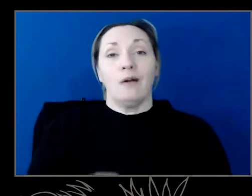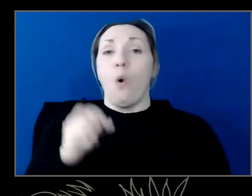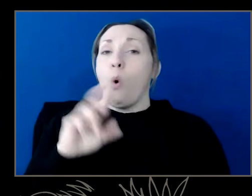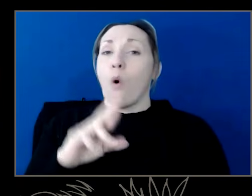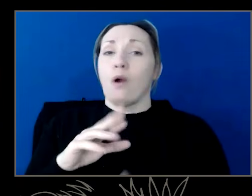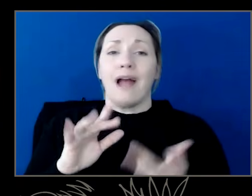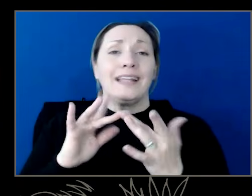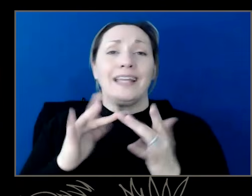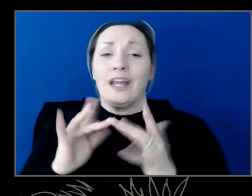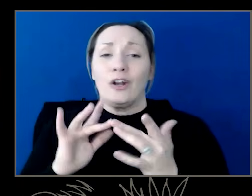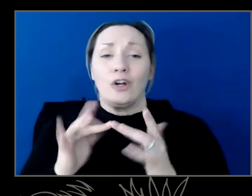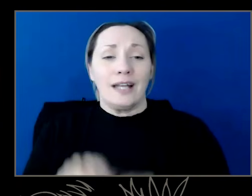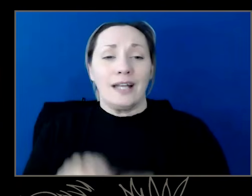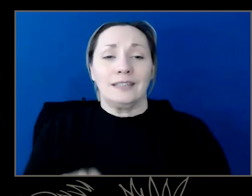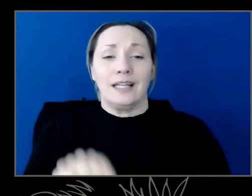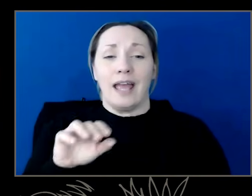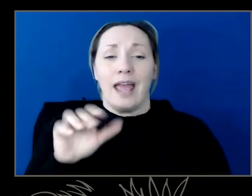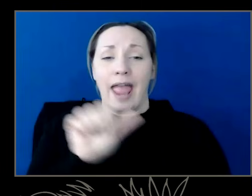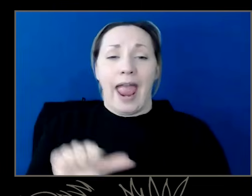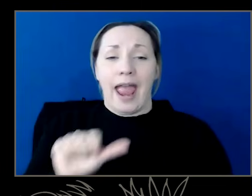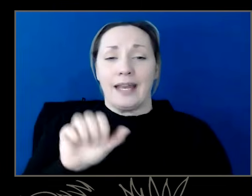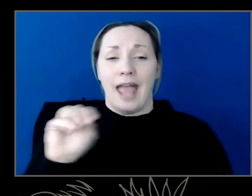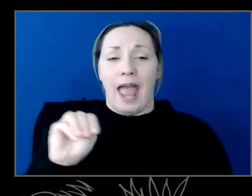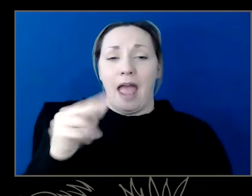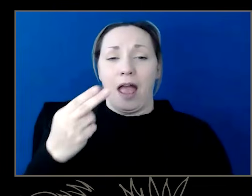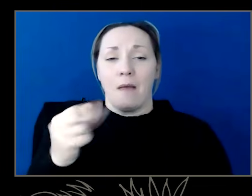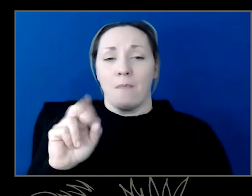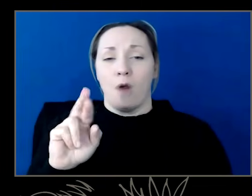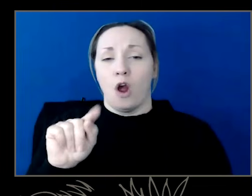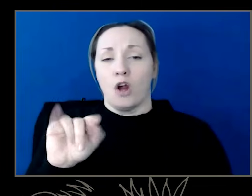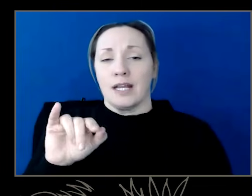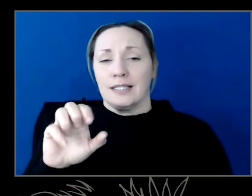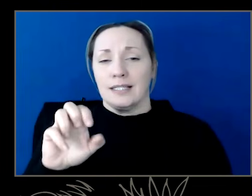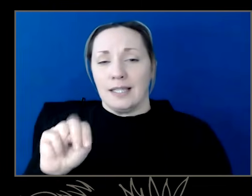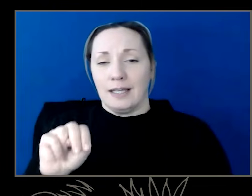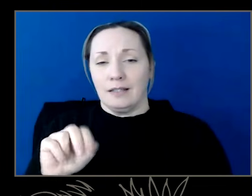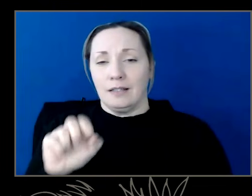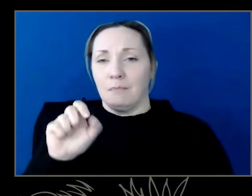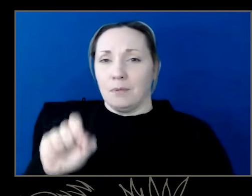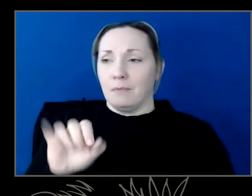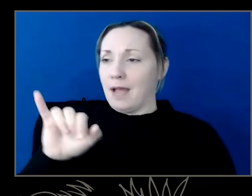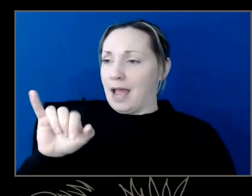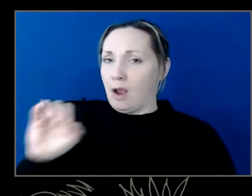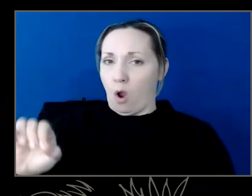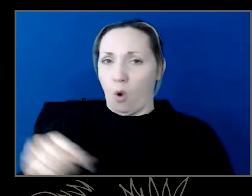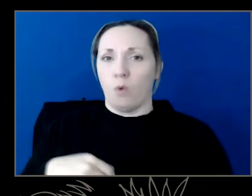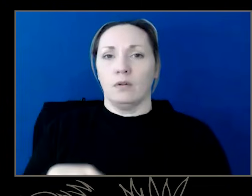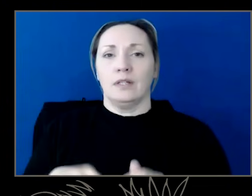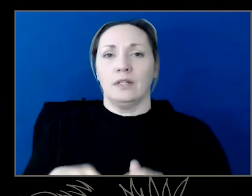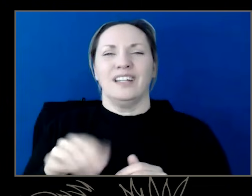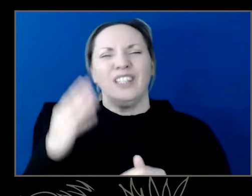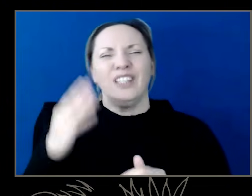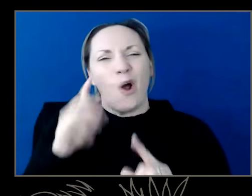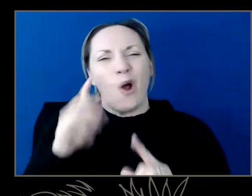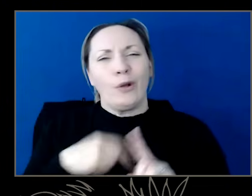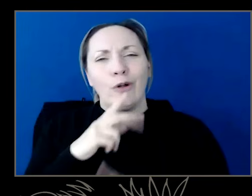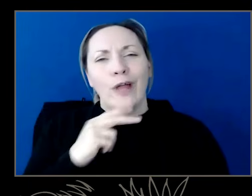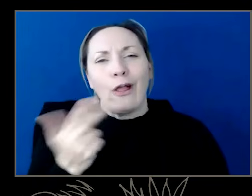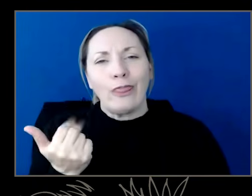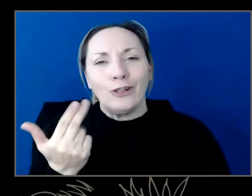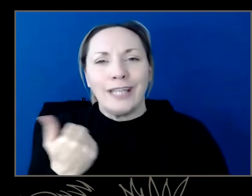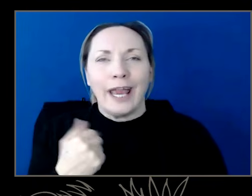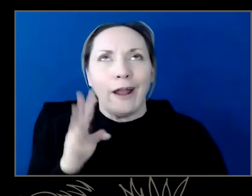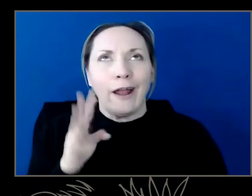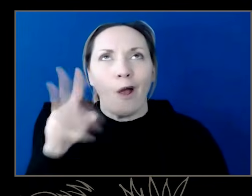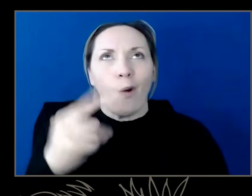internet as M. Hartington, real original, first initial, last name. You pick one screen name when you're like 13 and then it just follows you